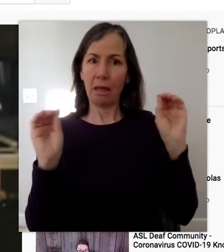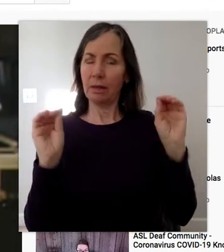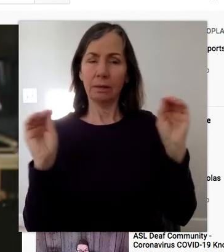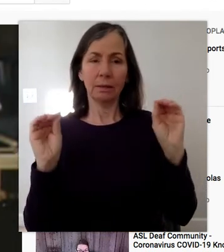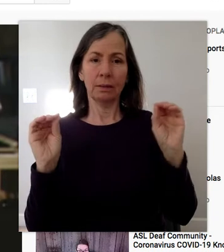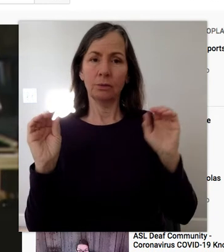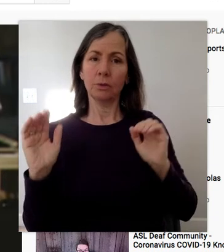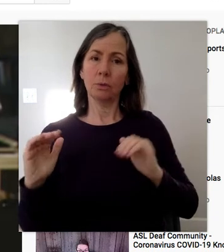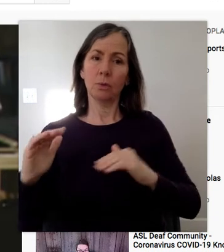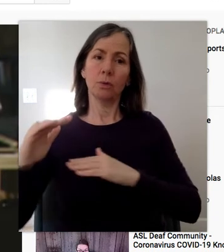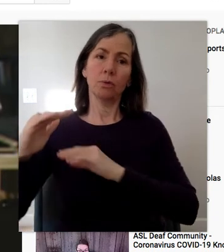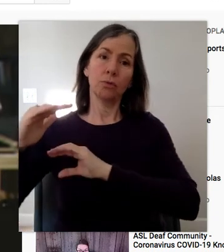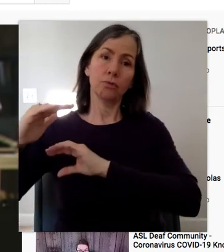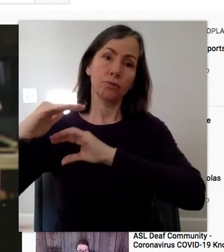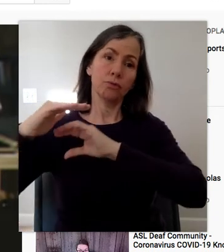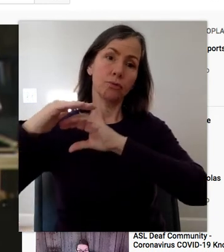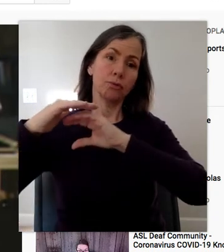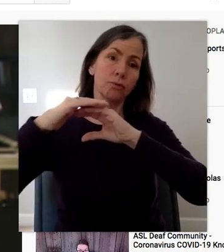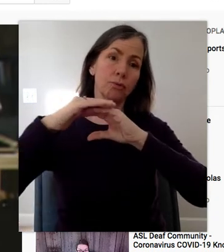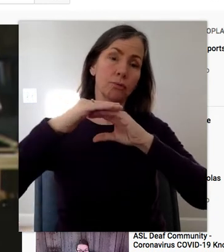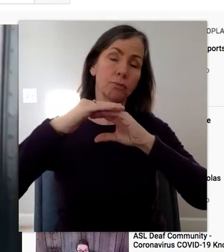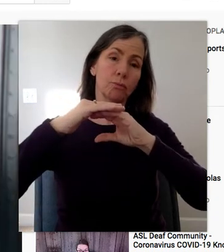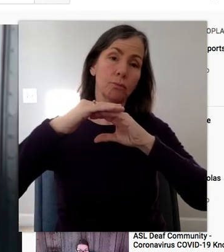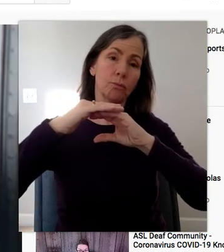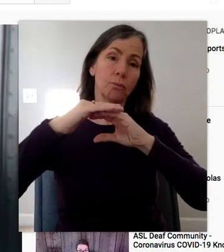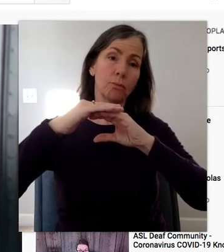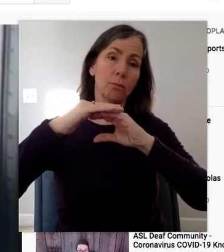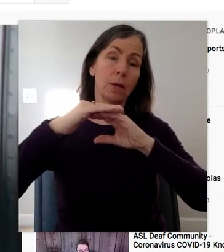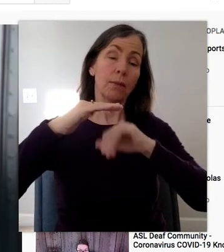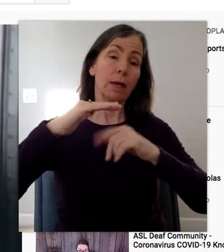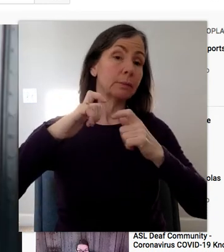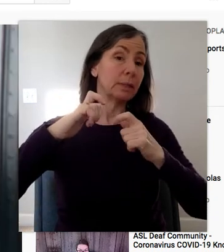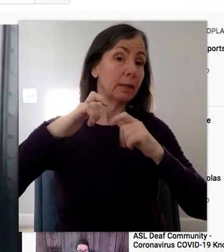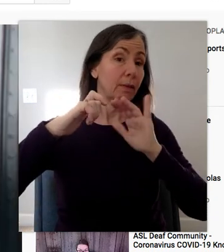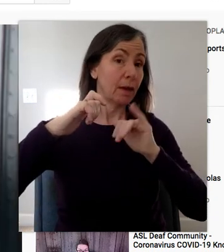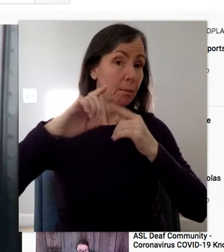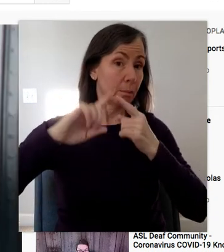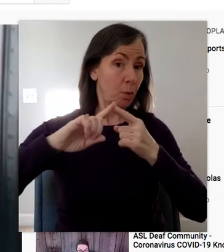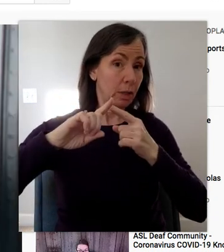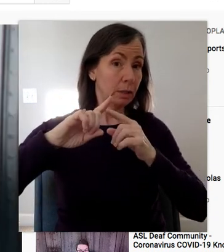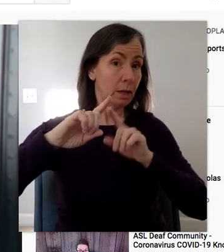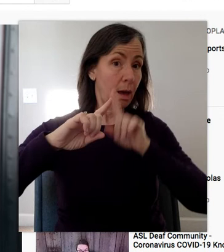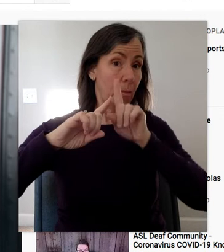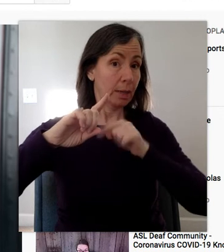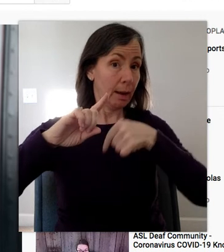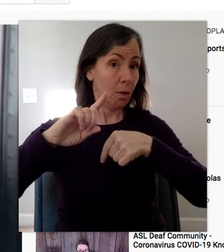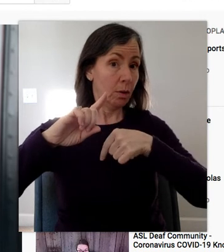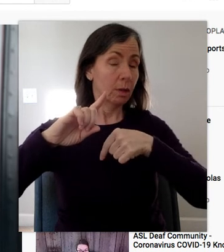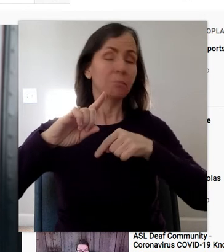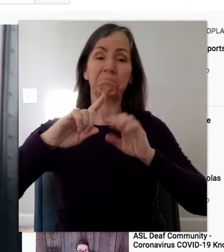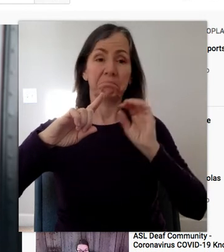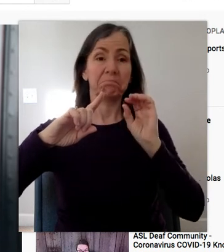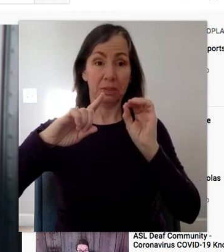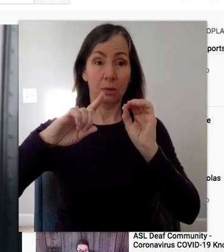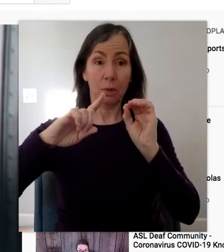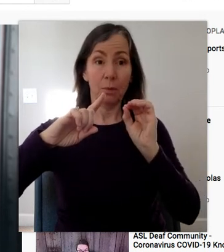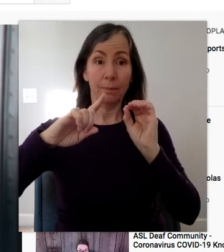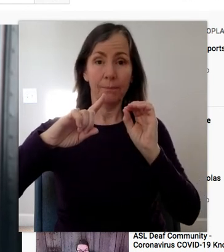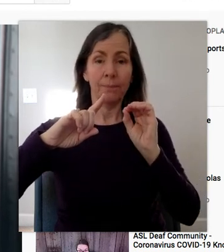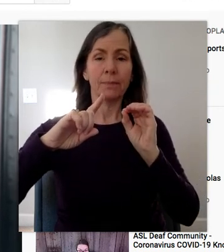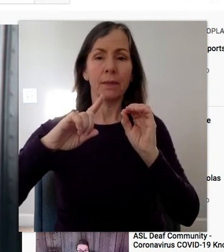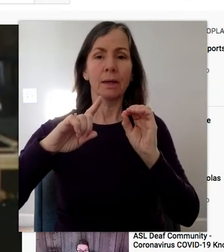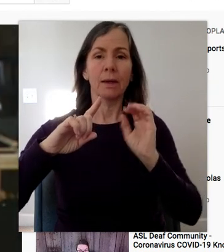at its maximum point of arc is 0. Our goal in punting is to get the ball to hang in the air, to be in the air as